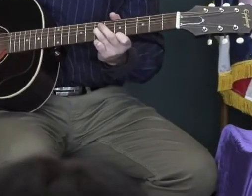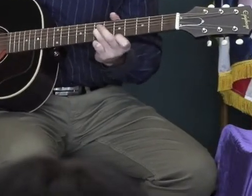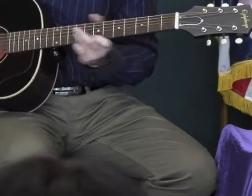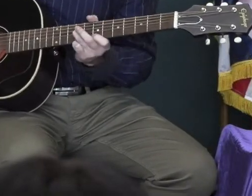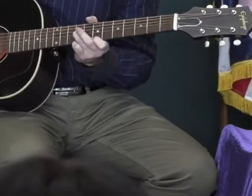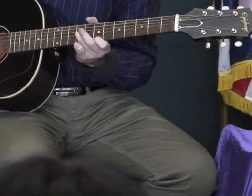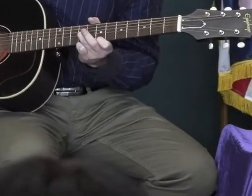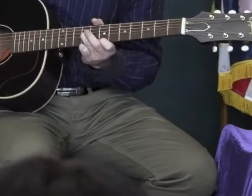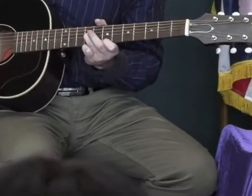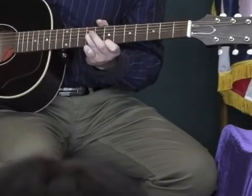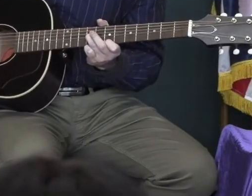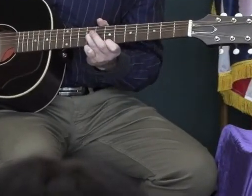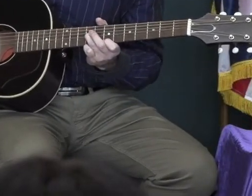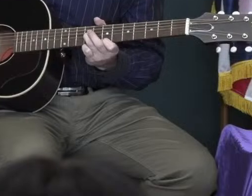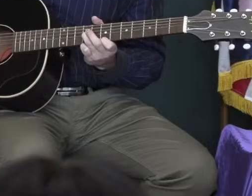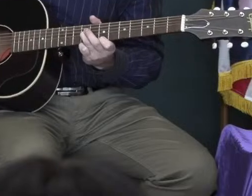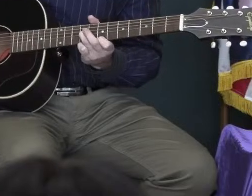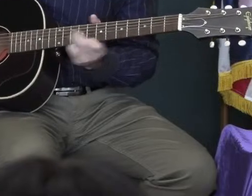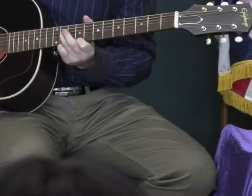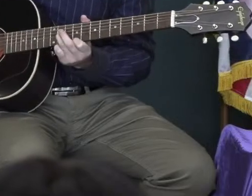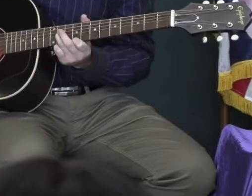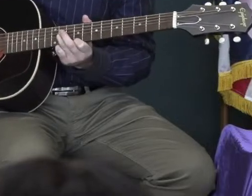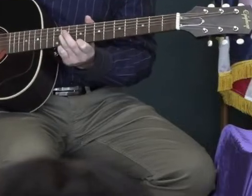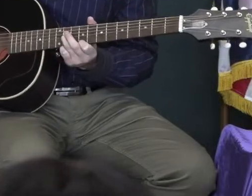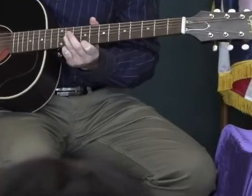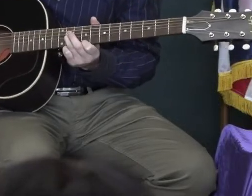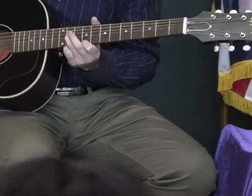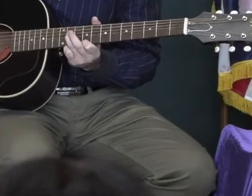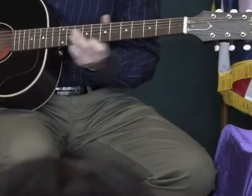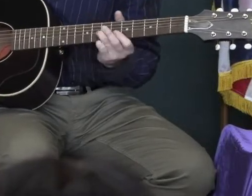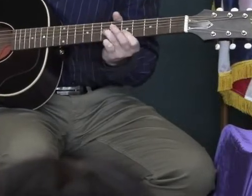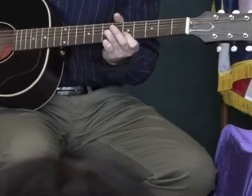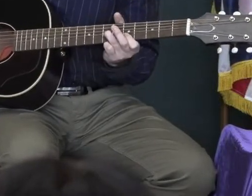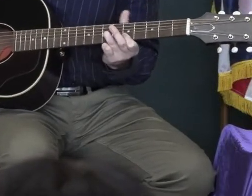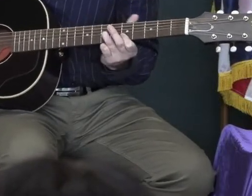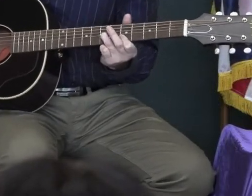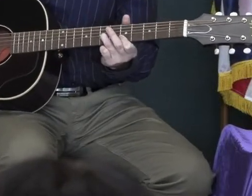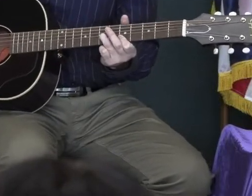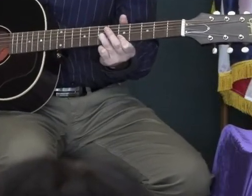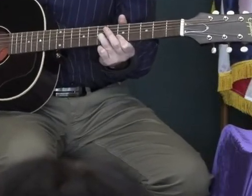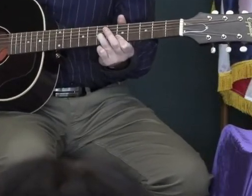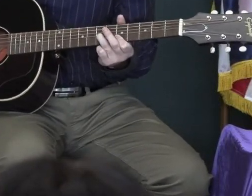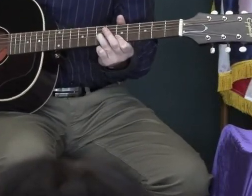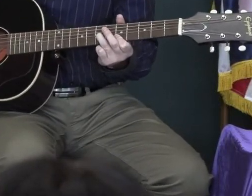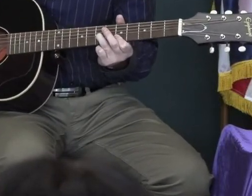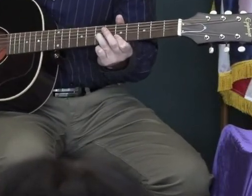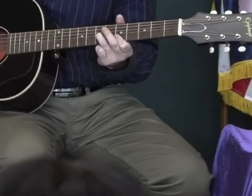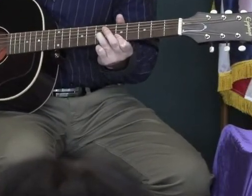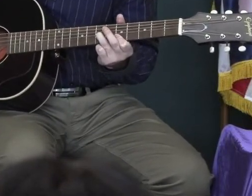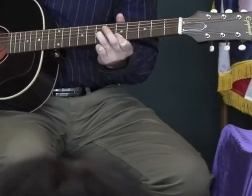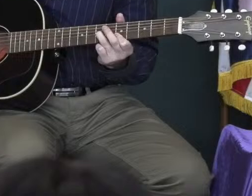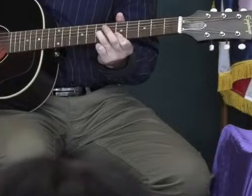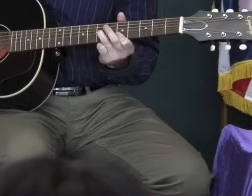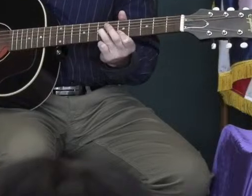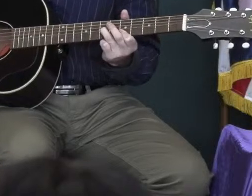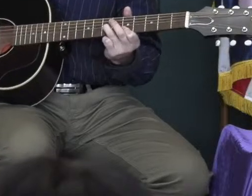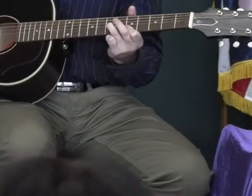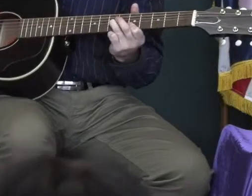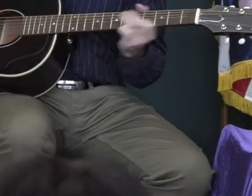pain. You're a born tragedy, and in the end, we are all